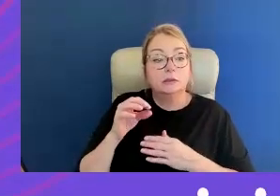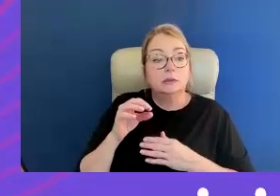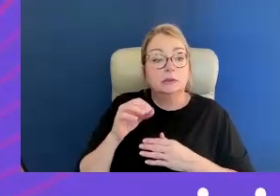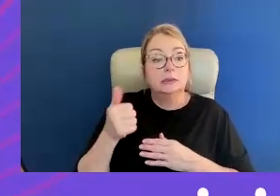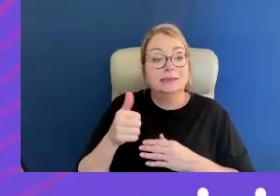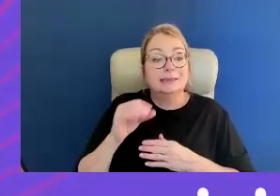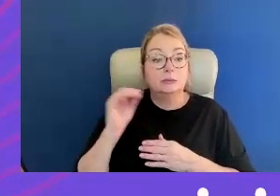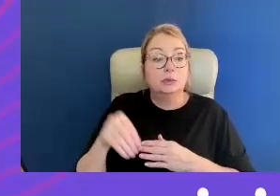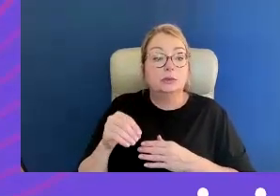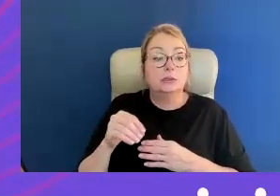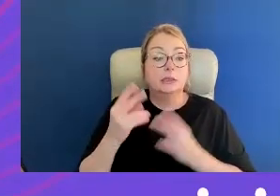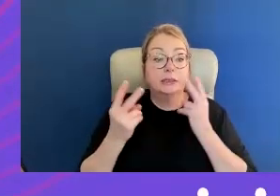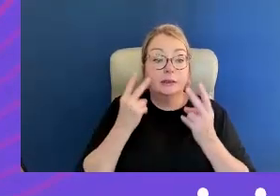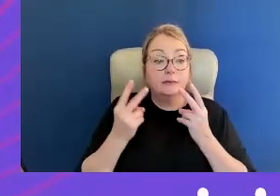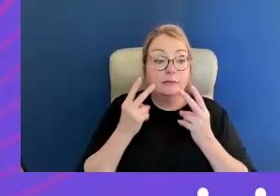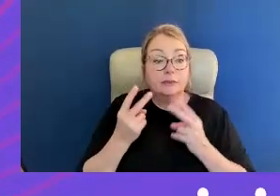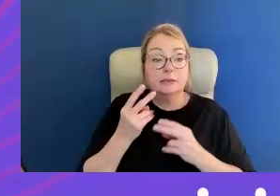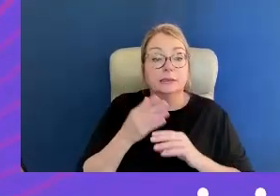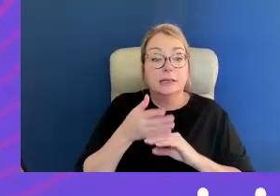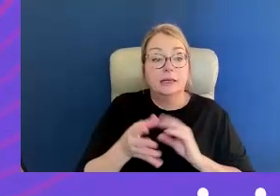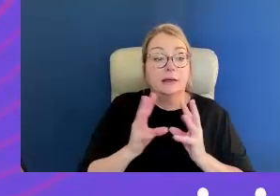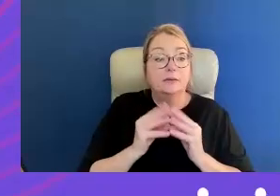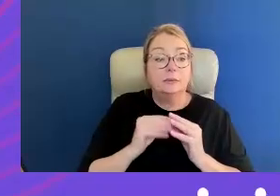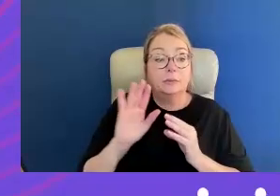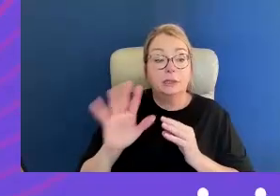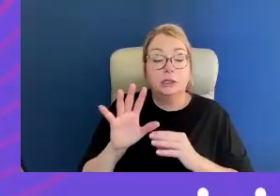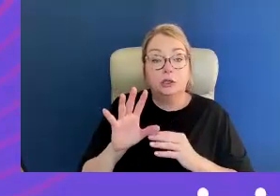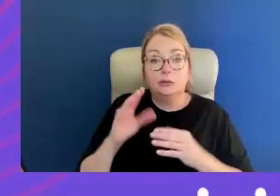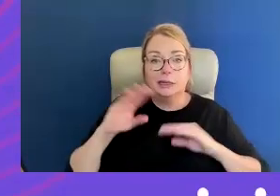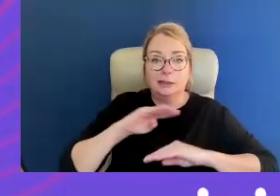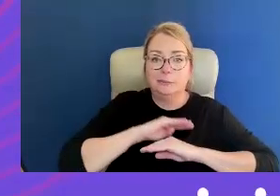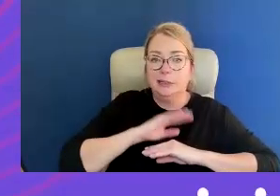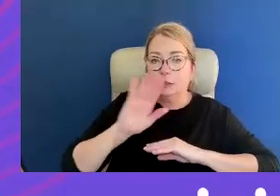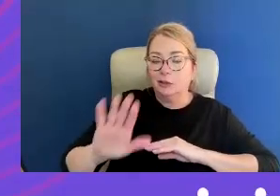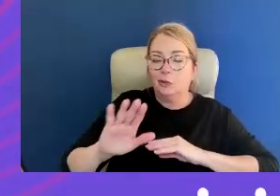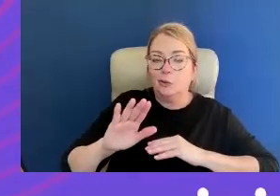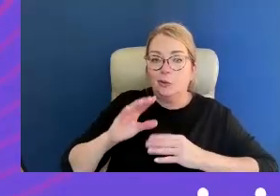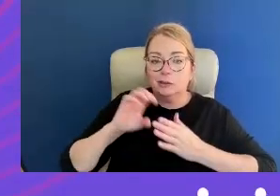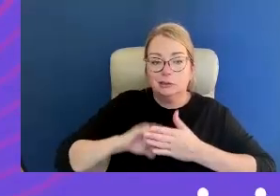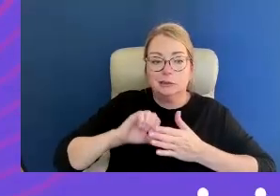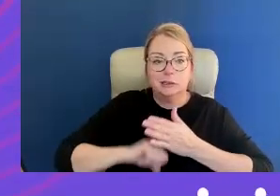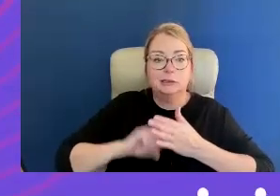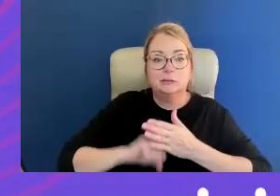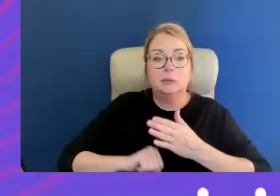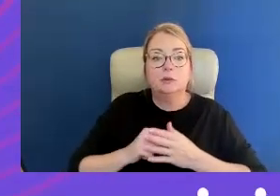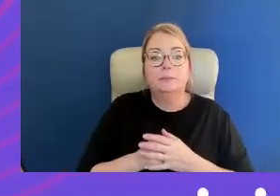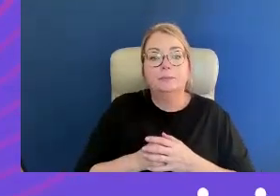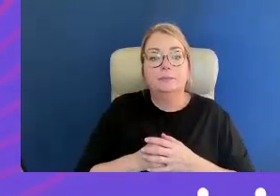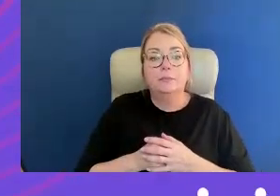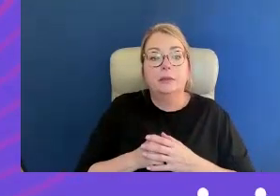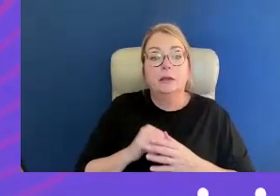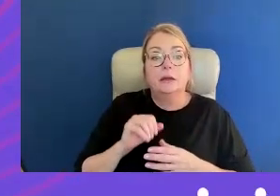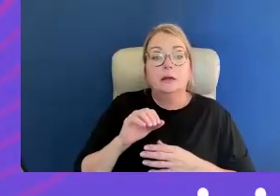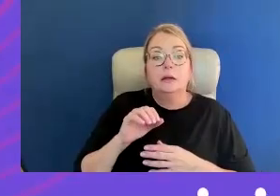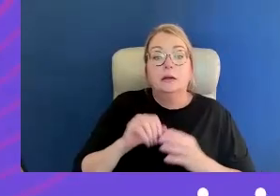$5,200 out-of-pocket maximum for an individual, the 10 4 for a family. With this plan, I